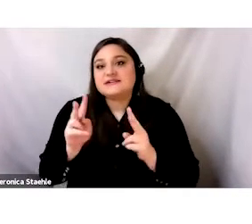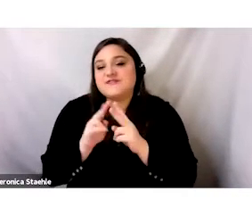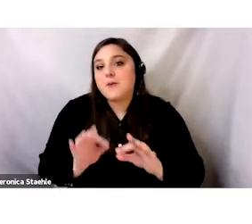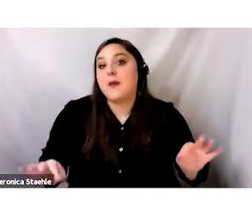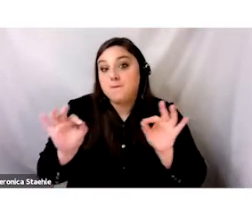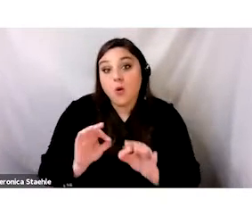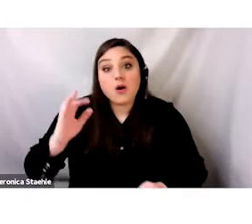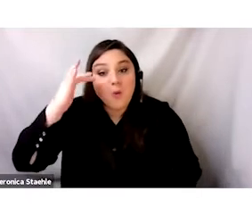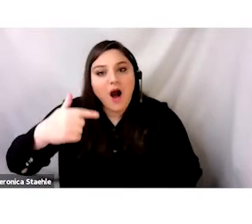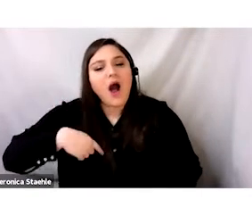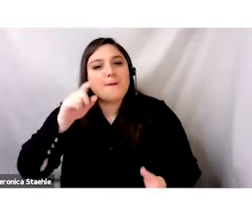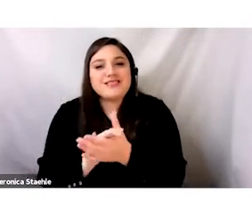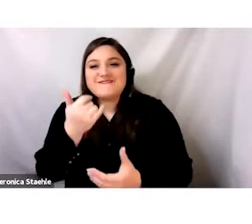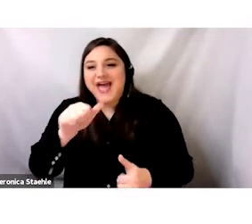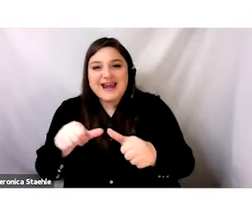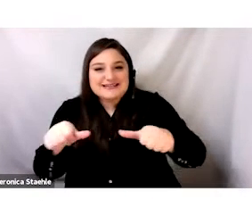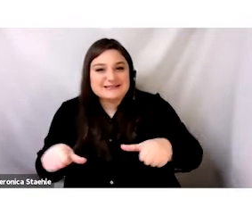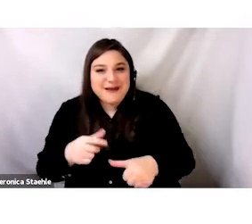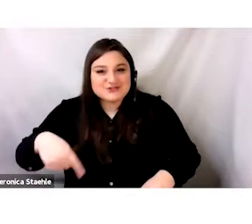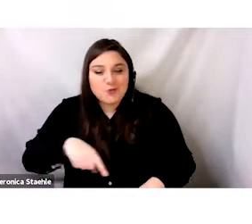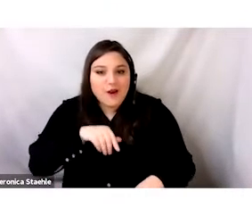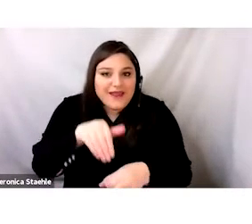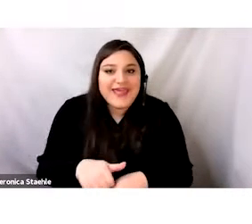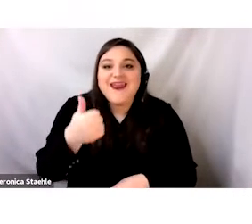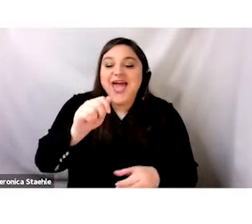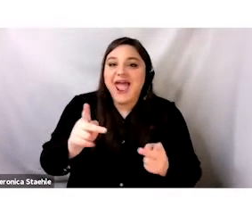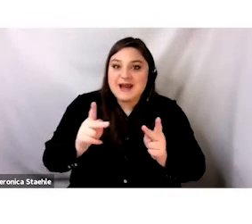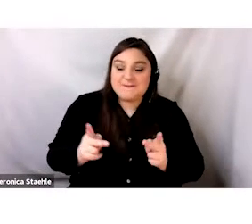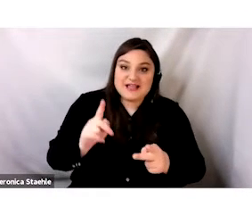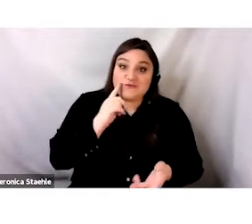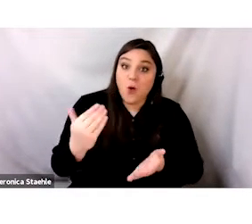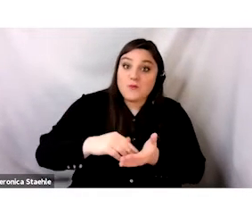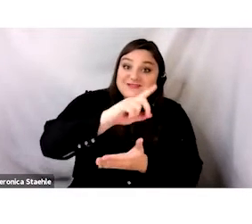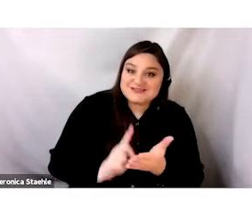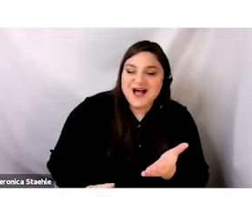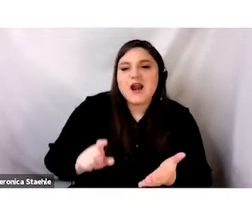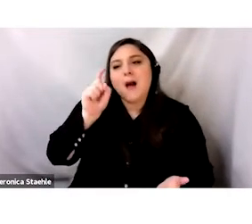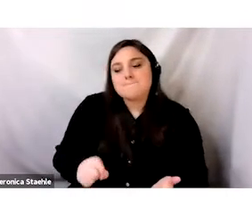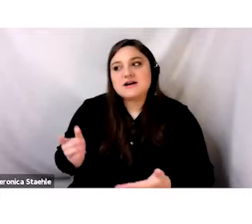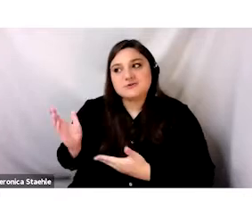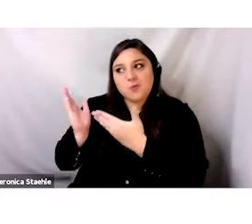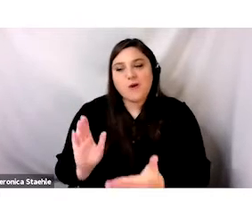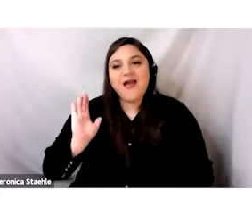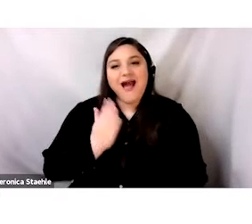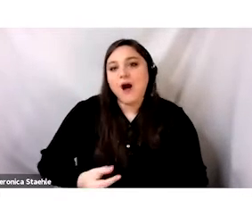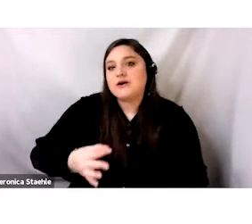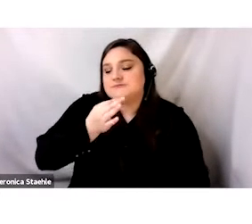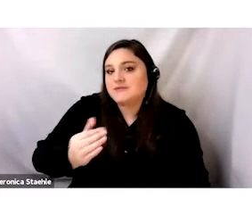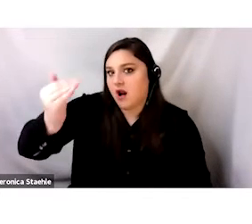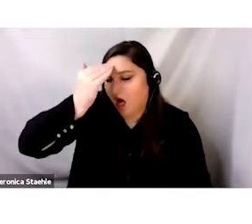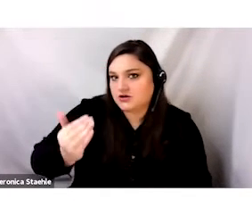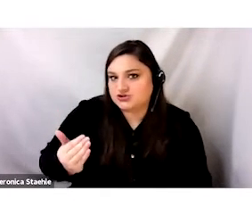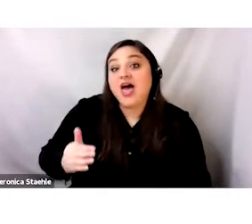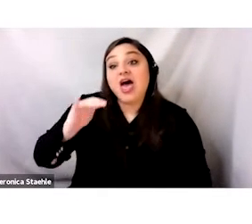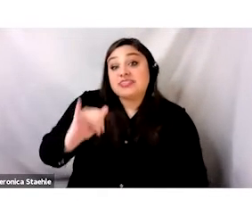that we're in, any areas that we're trying to redesign, we have to center our own living expertise. And we have to understand that that is a superpower